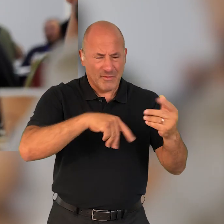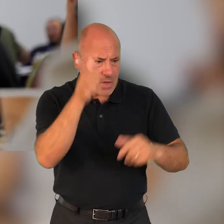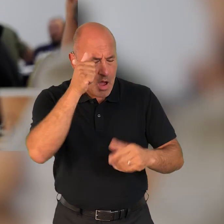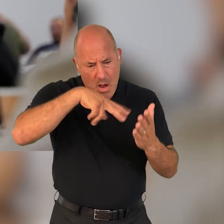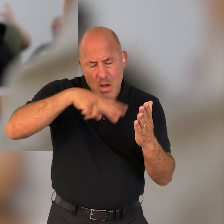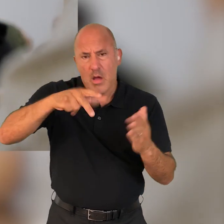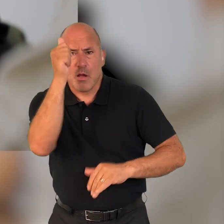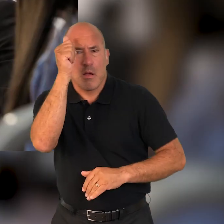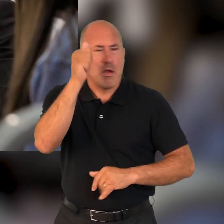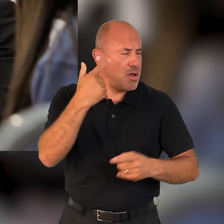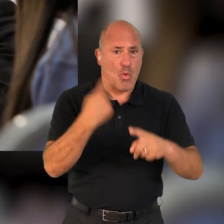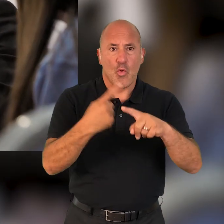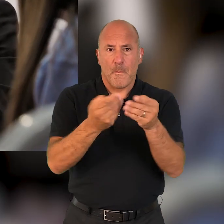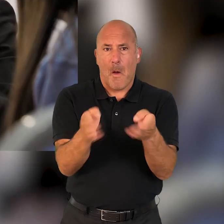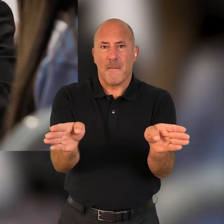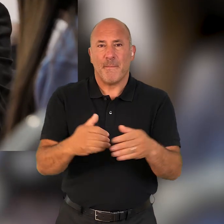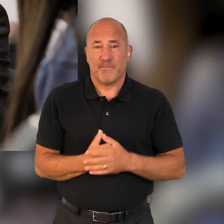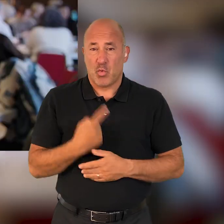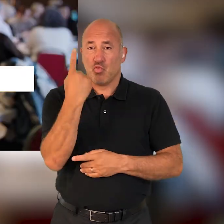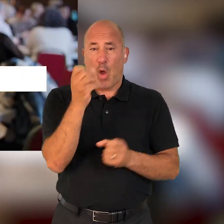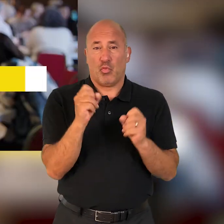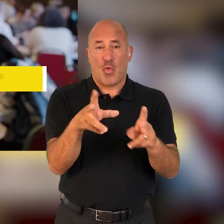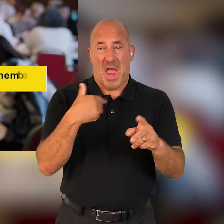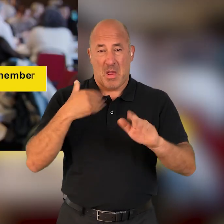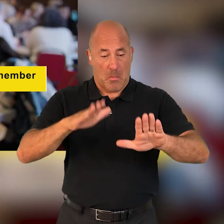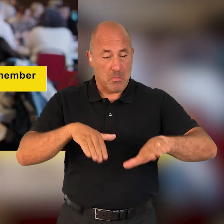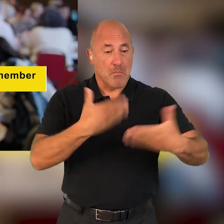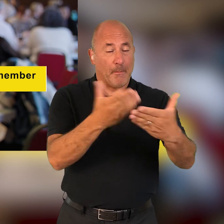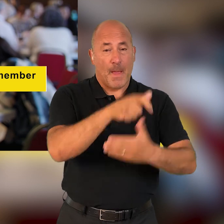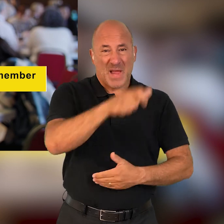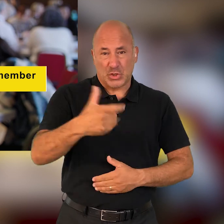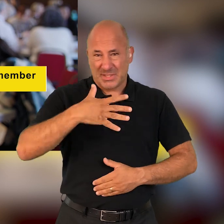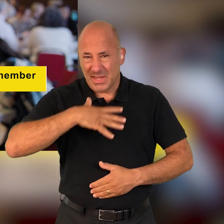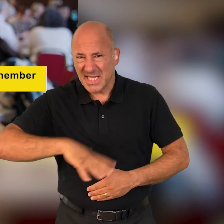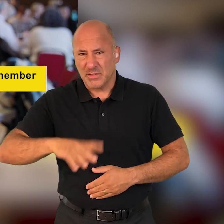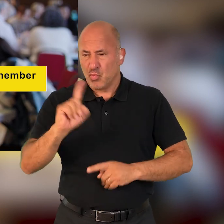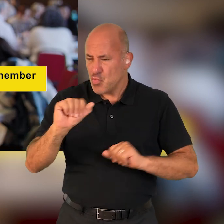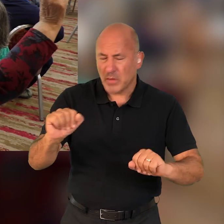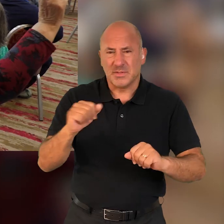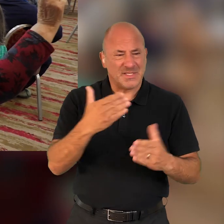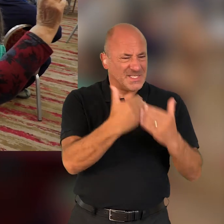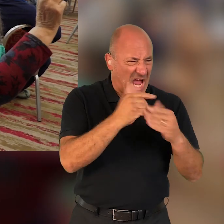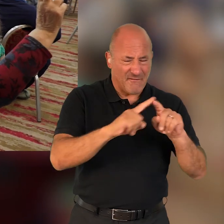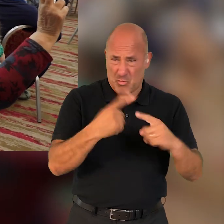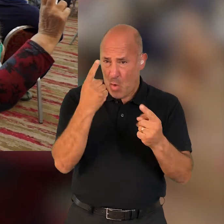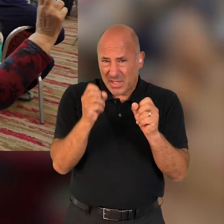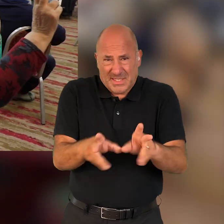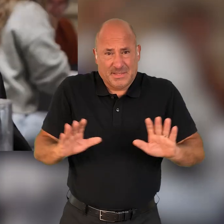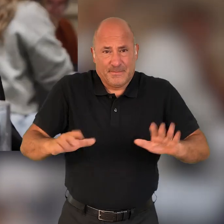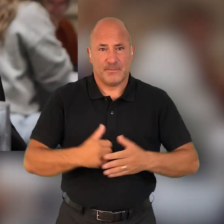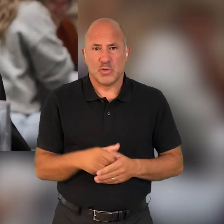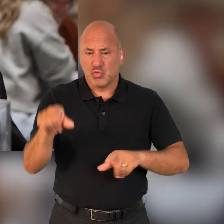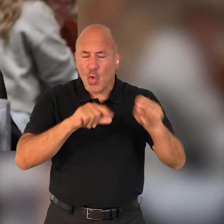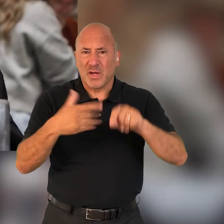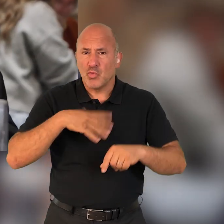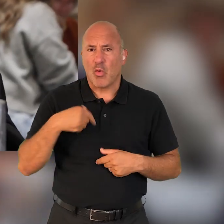for services to be opened up much more broadly. Having one universal way that we can all communicate patients' needs, requirements, and keep patients safe.